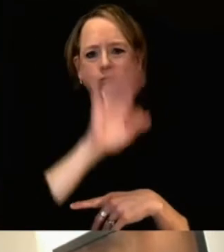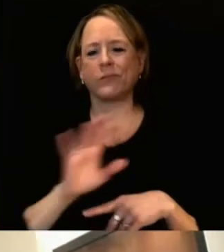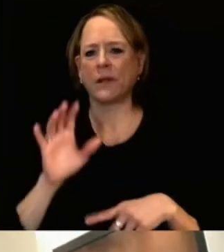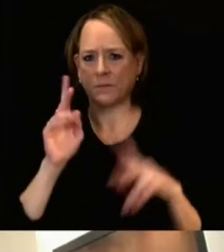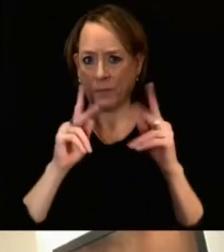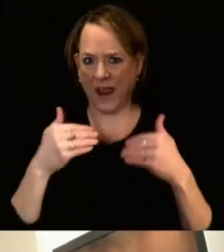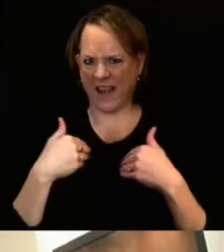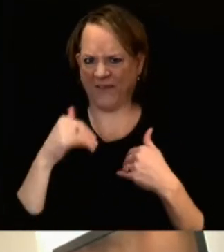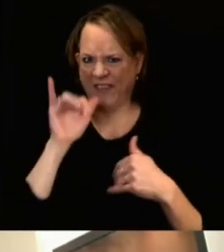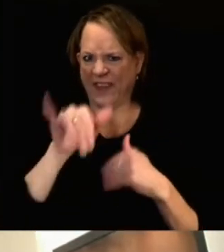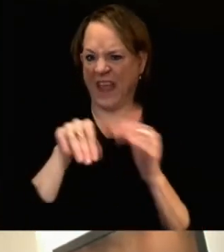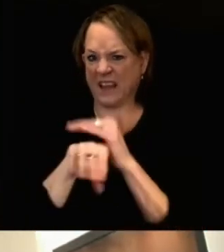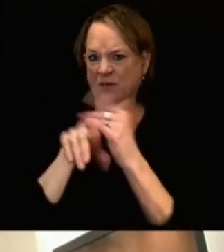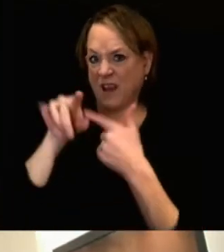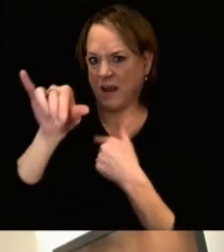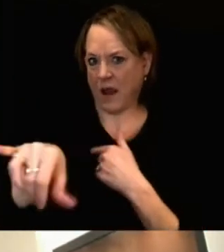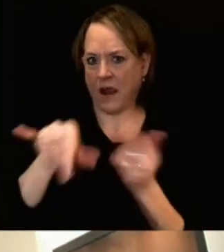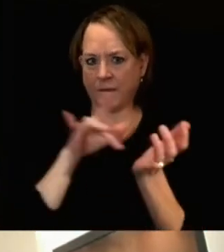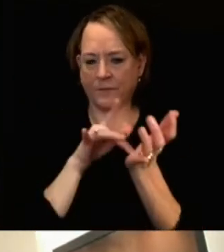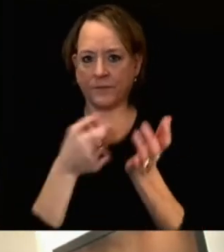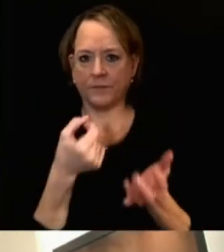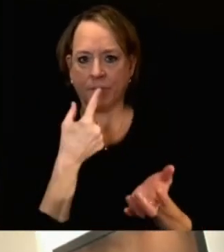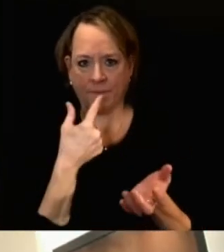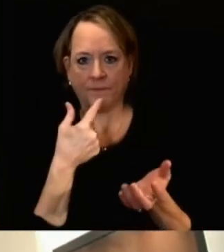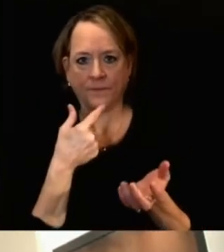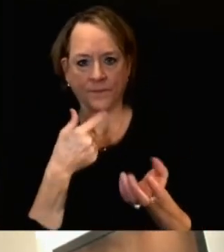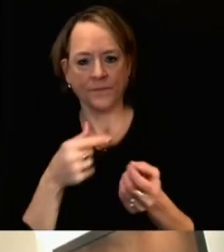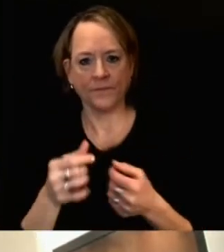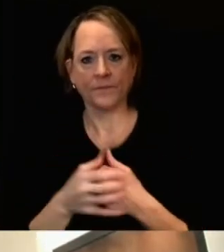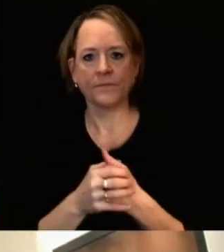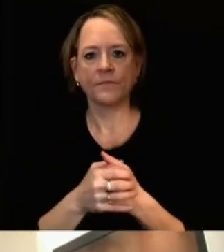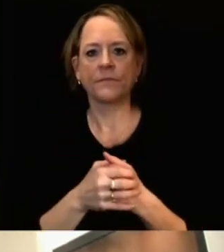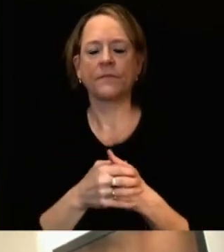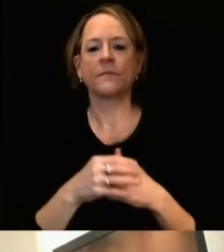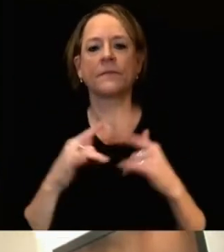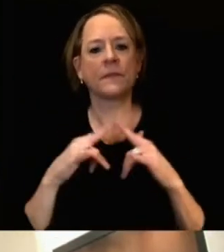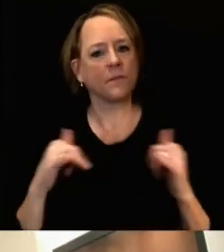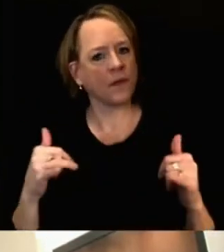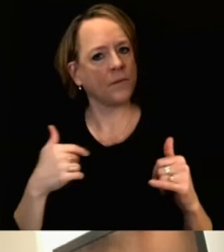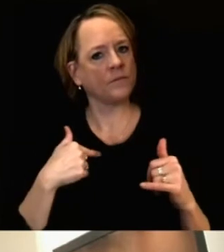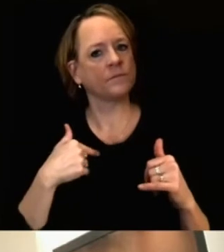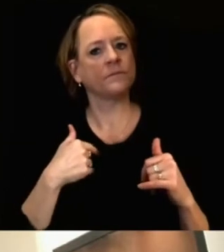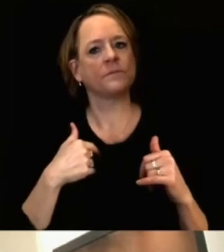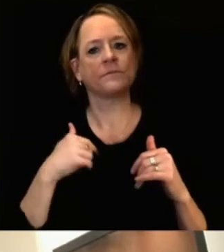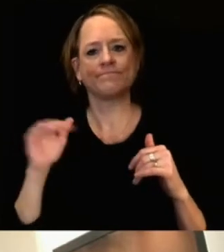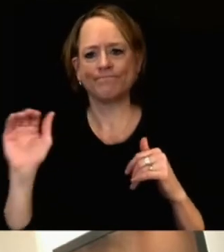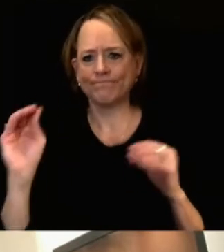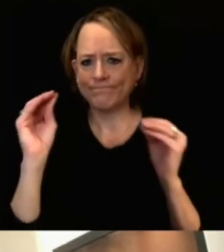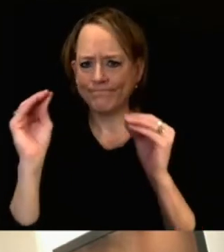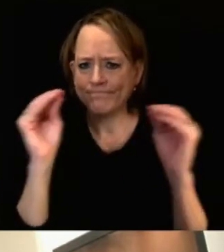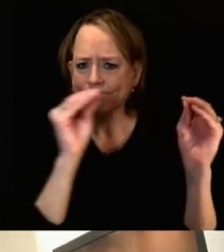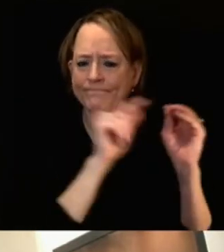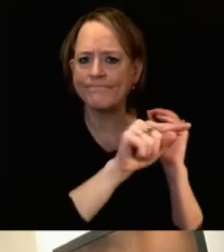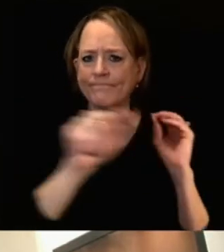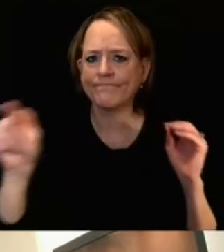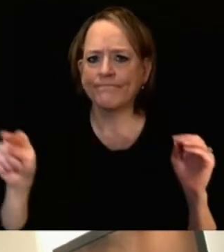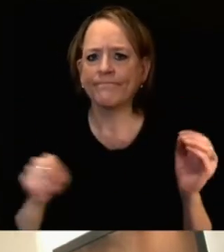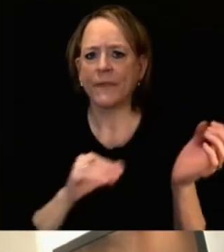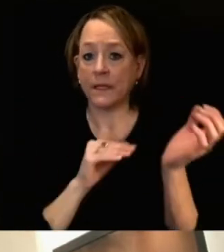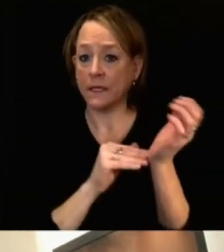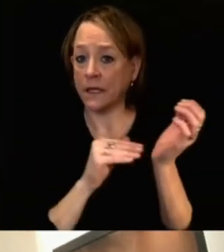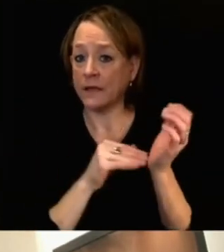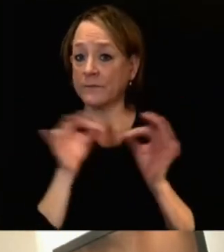to communicate to healthcare professionals the importance of prioritizing these medications for the very highest risk